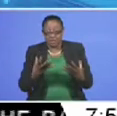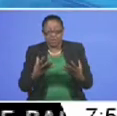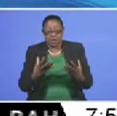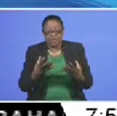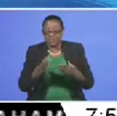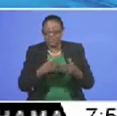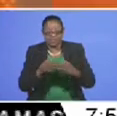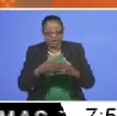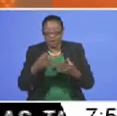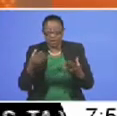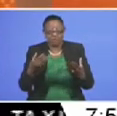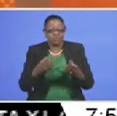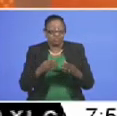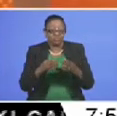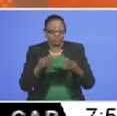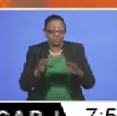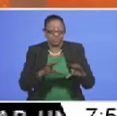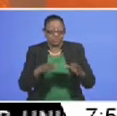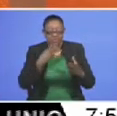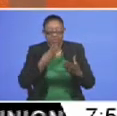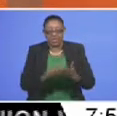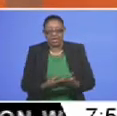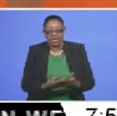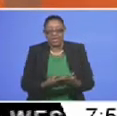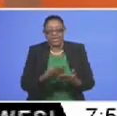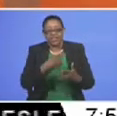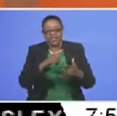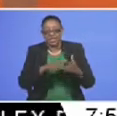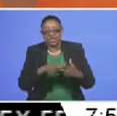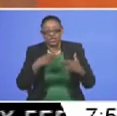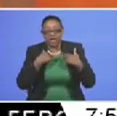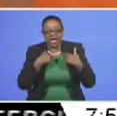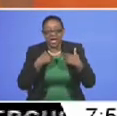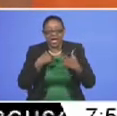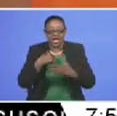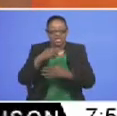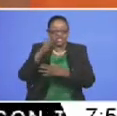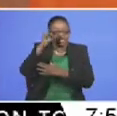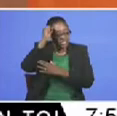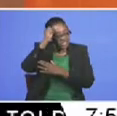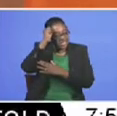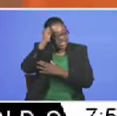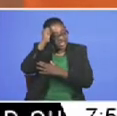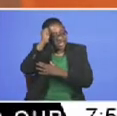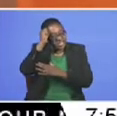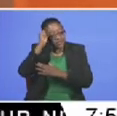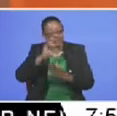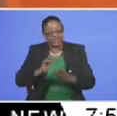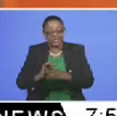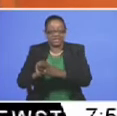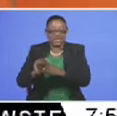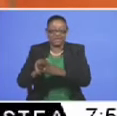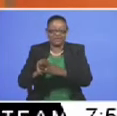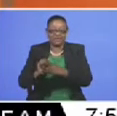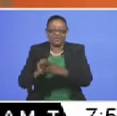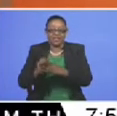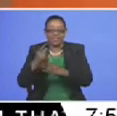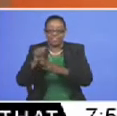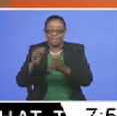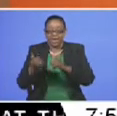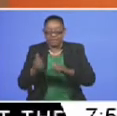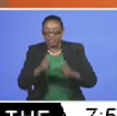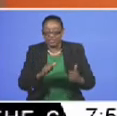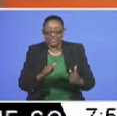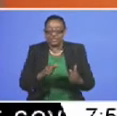any industry in this world. Shaquille Butters leading the William Baptist Eagles in beating Missouri Baptist last night. The Eagles